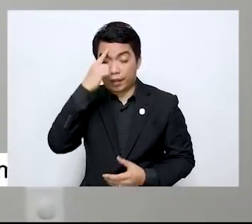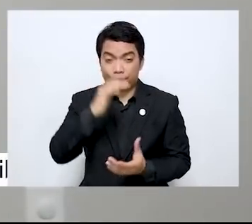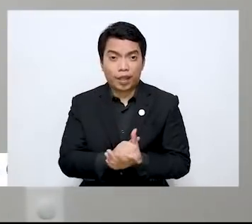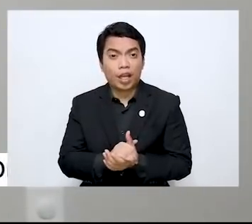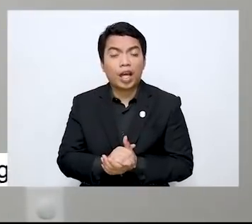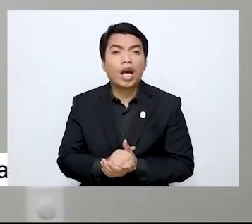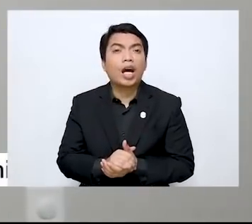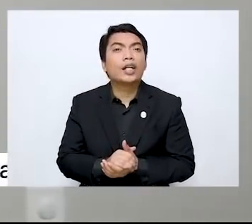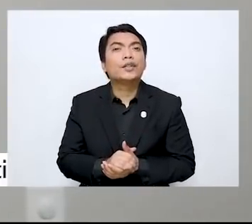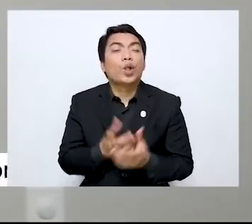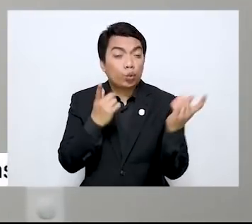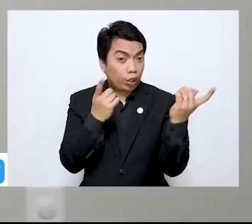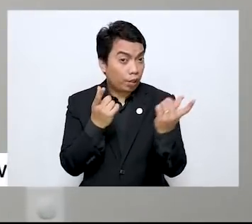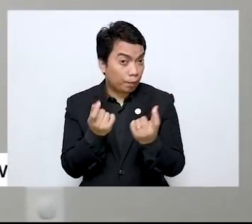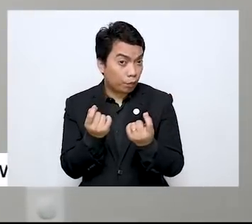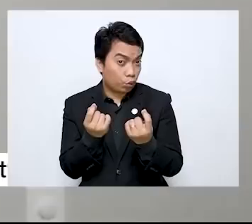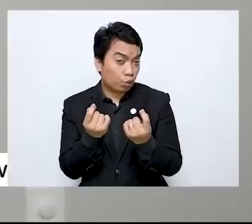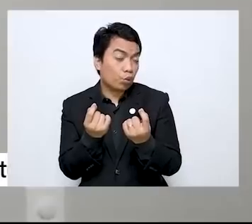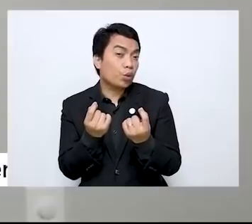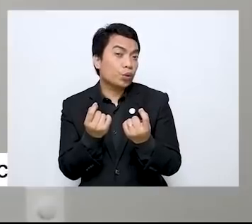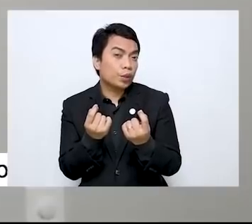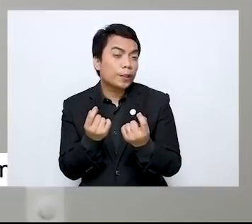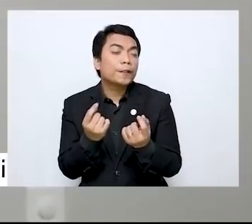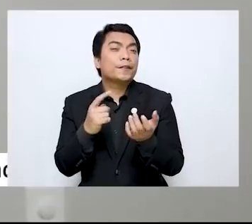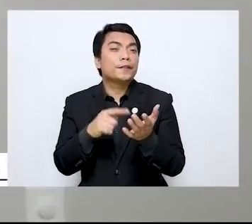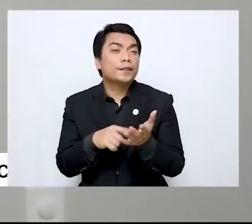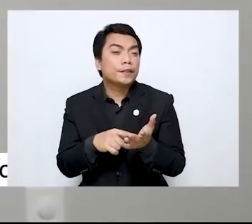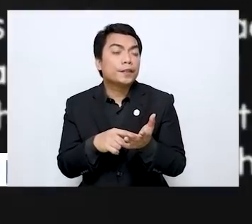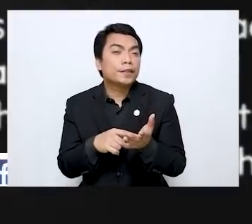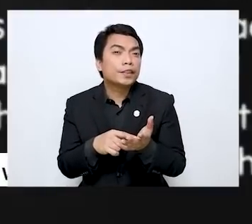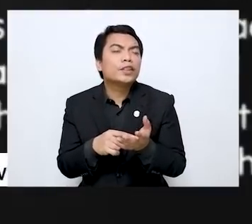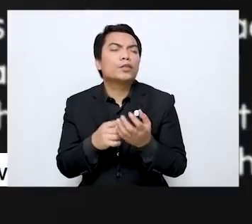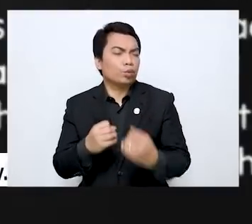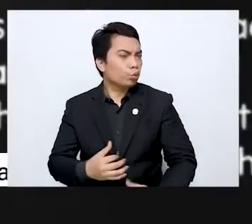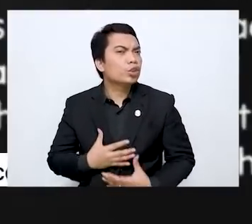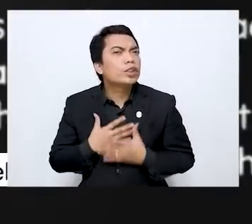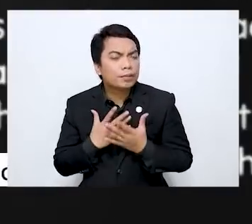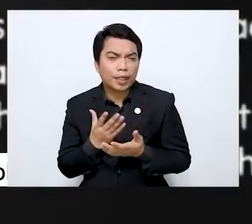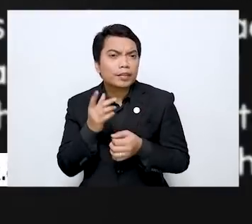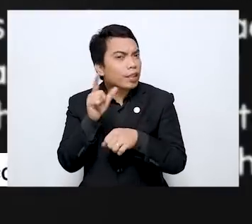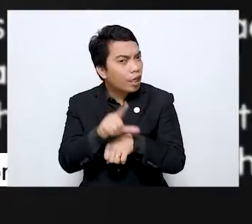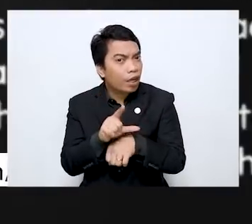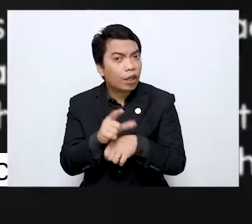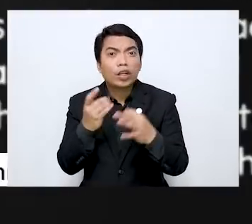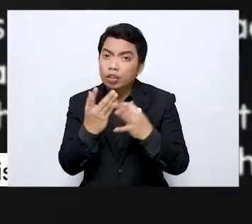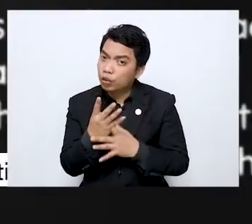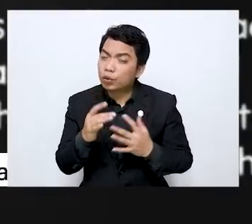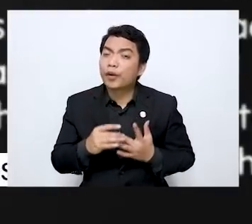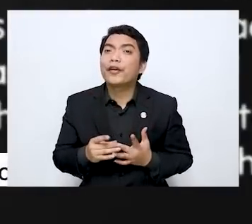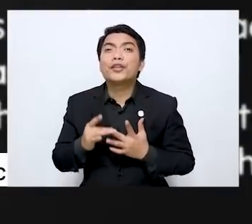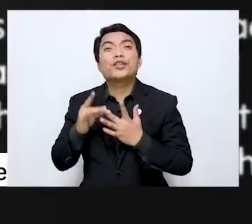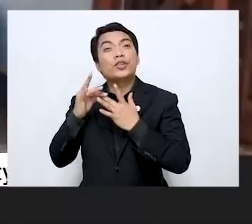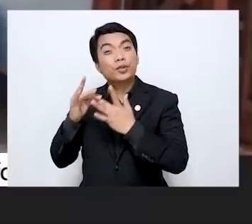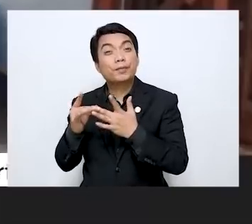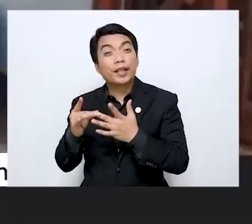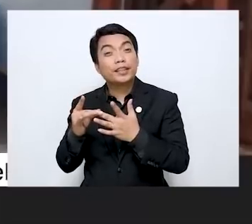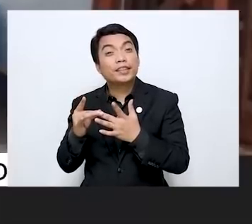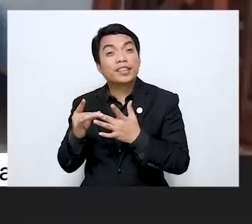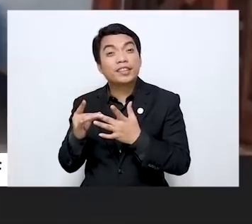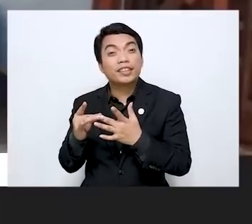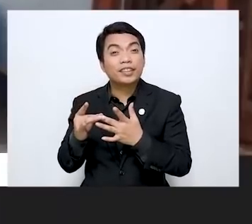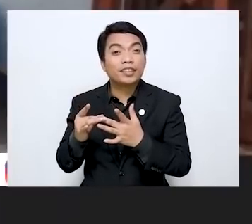way of doing this other than inspiring the congregation through a unique but